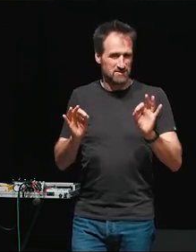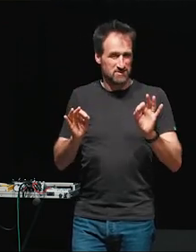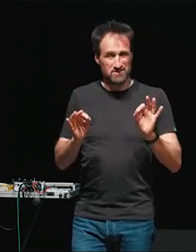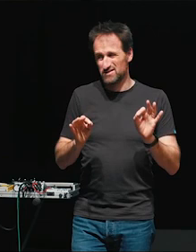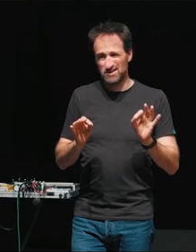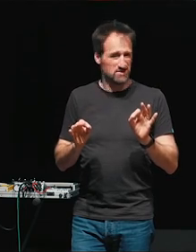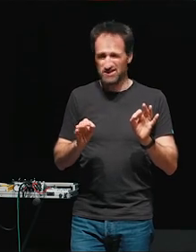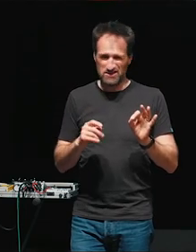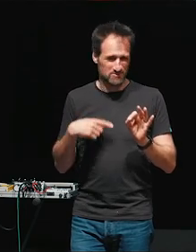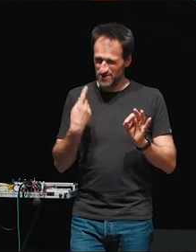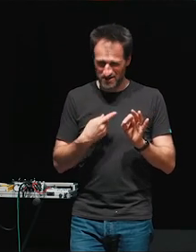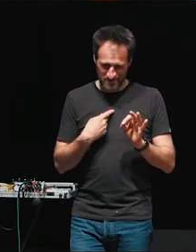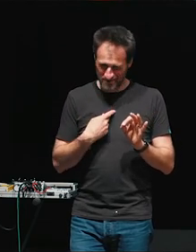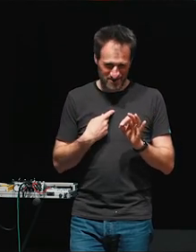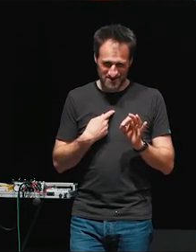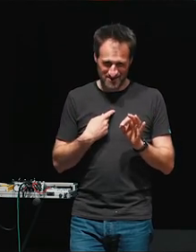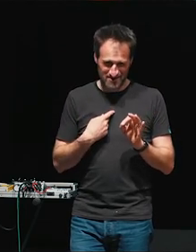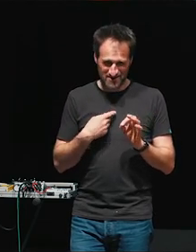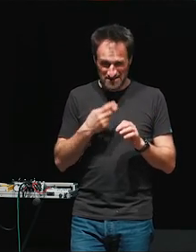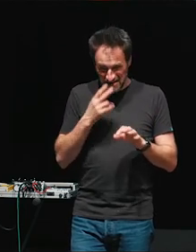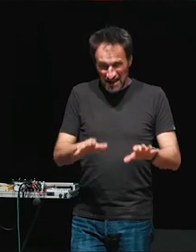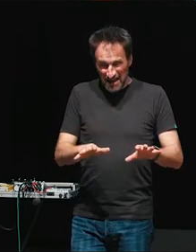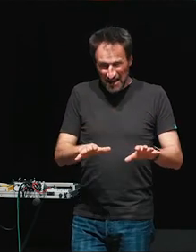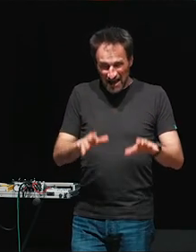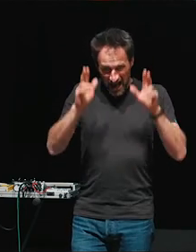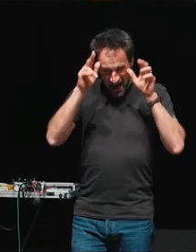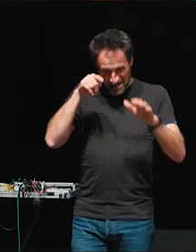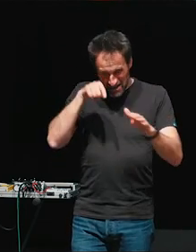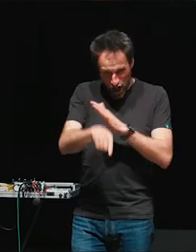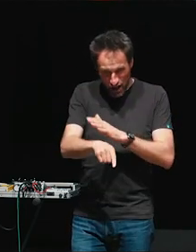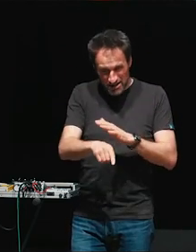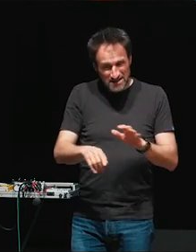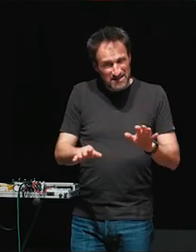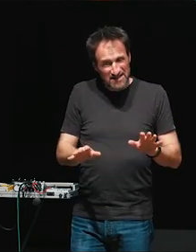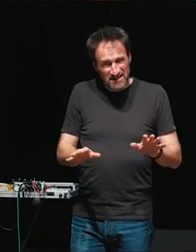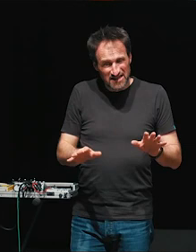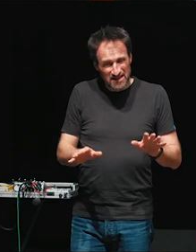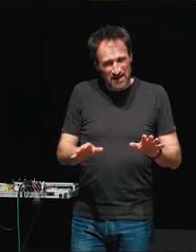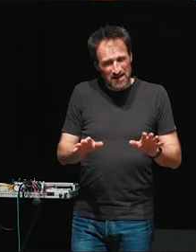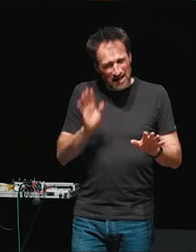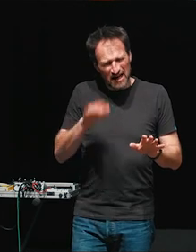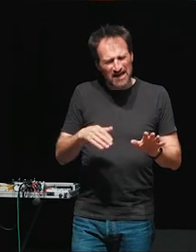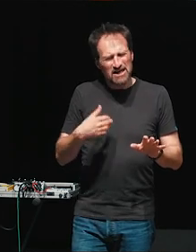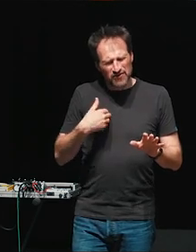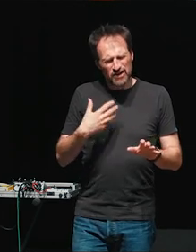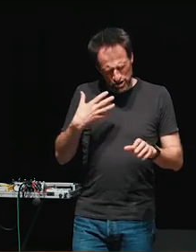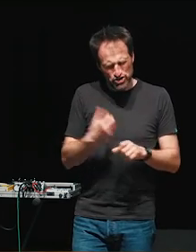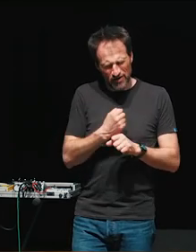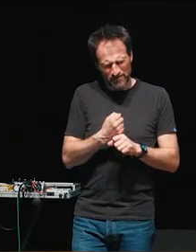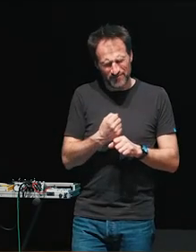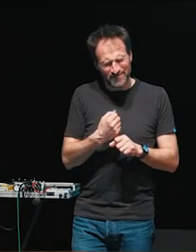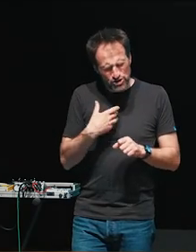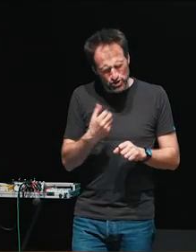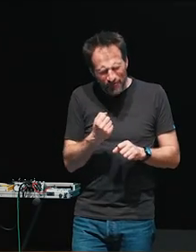first step. We were enchanted by the rabbit. We looked at the rabbit hole and we thought, it's just only 1 foot. We can do this. We could not do